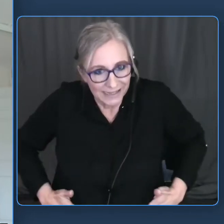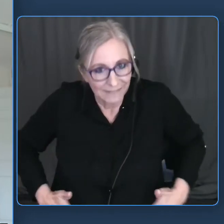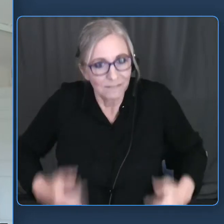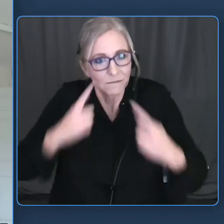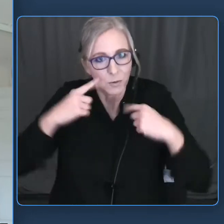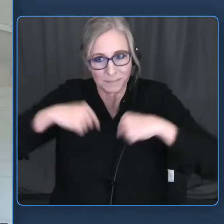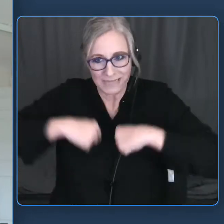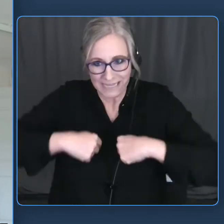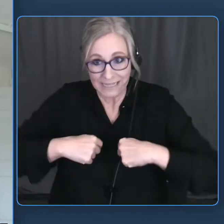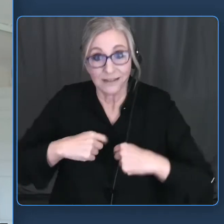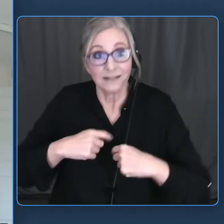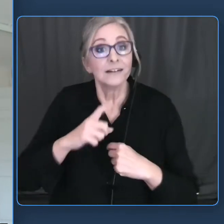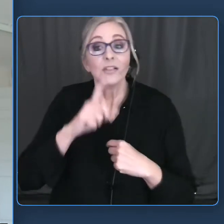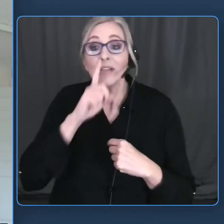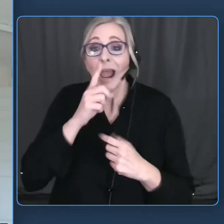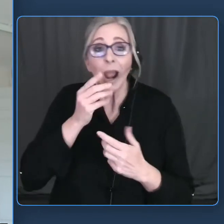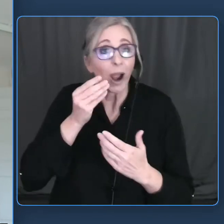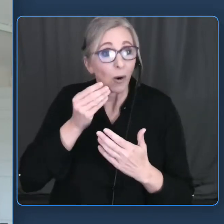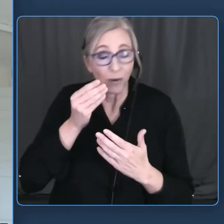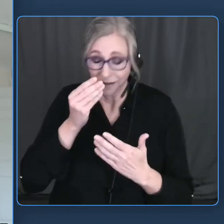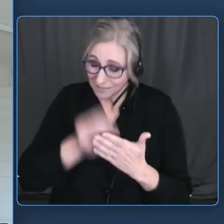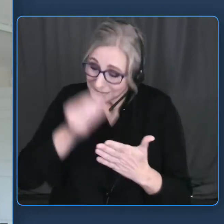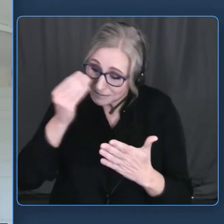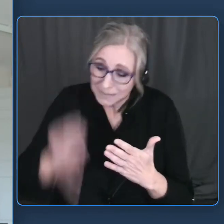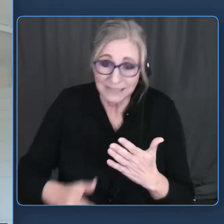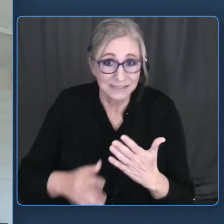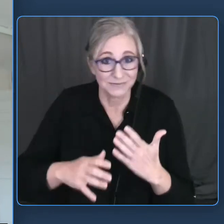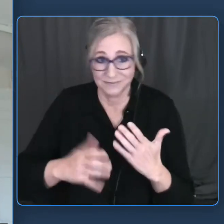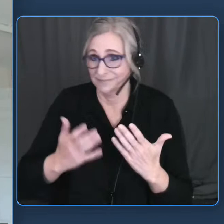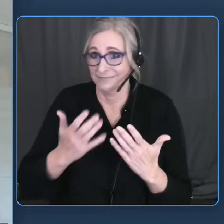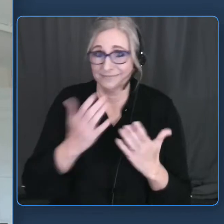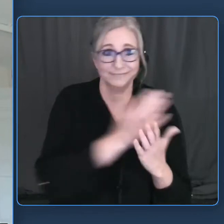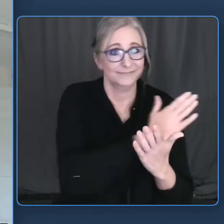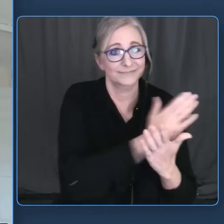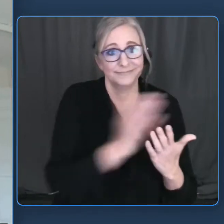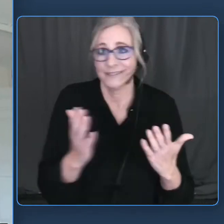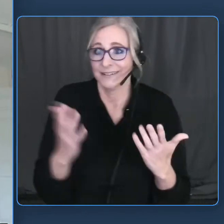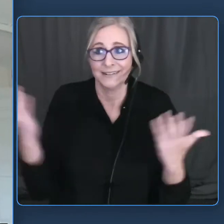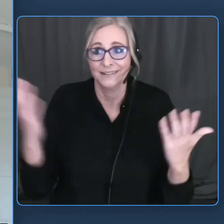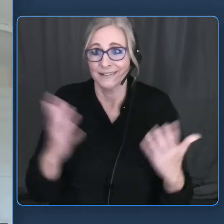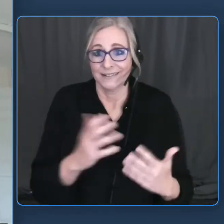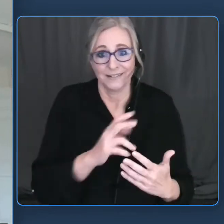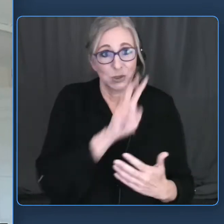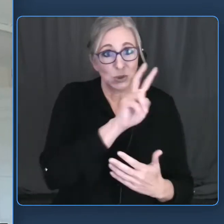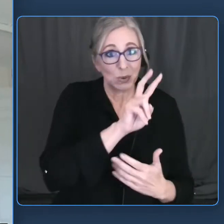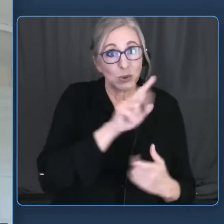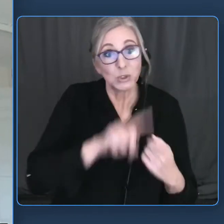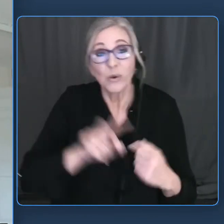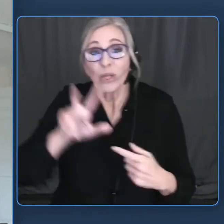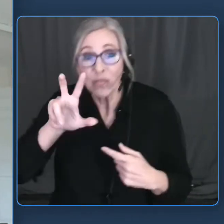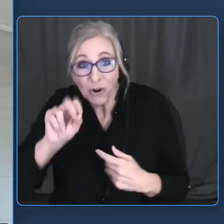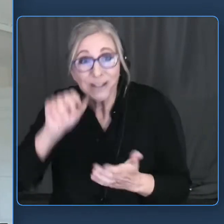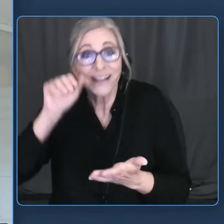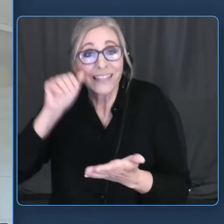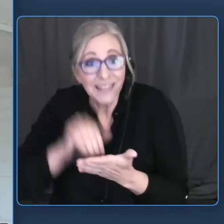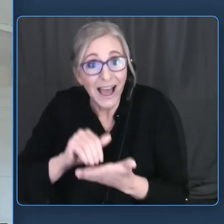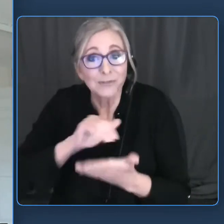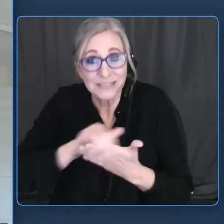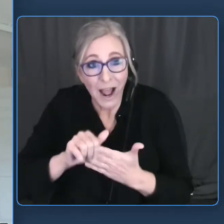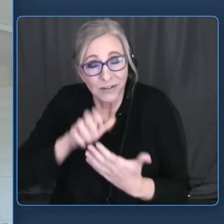They are worth upwards of anywhere from, $2,000 to